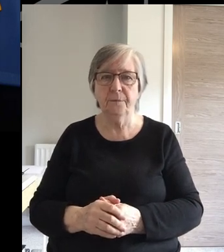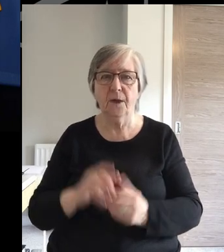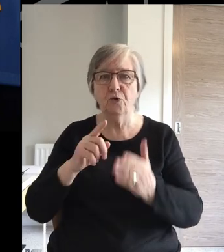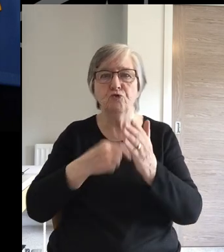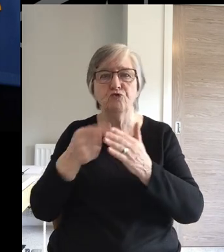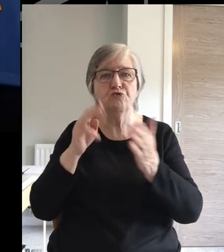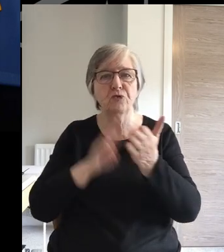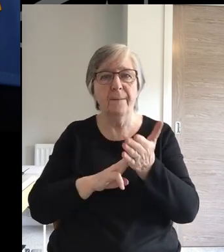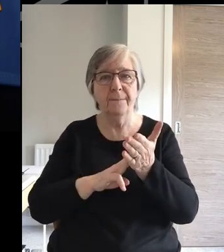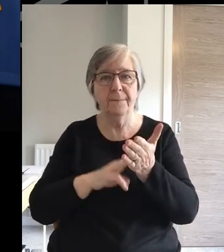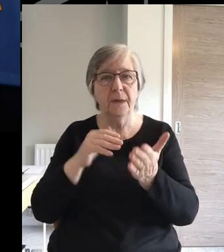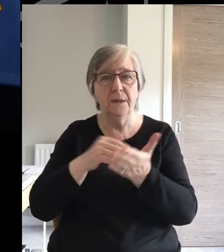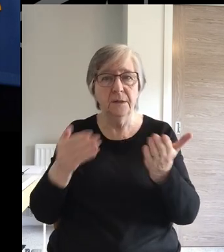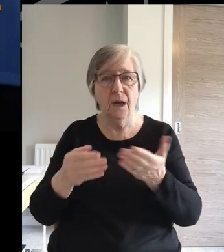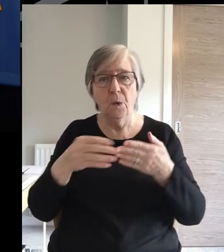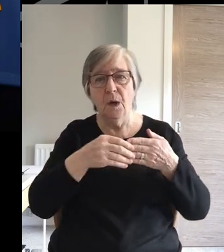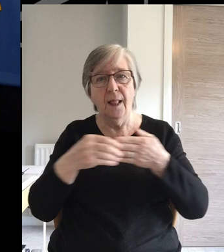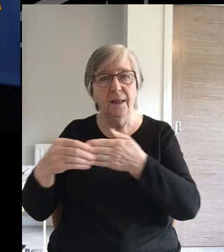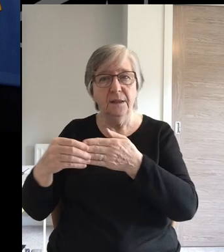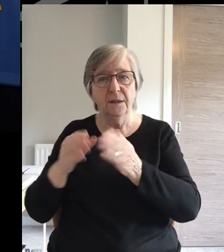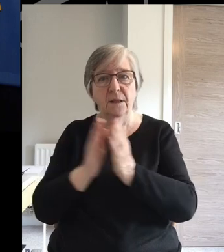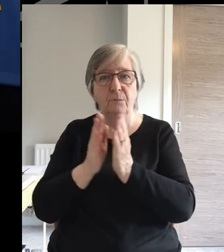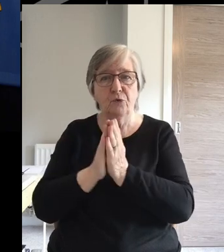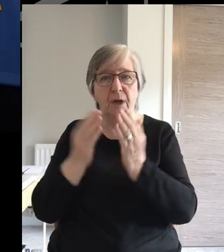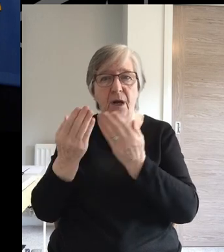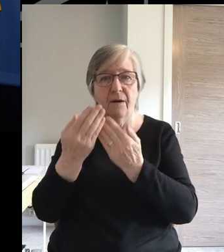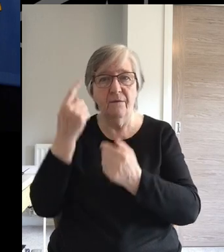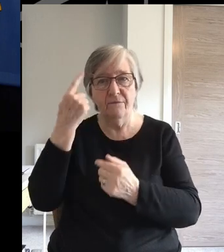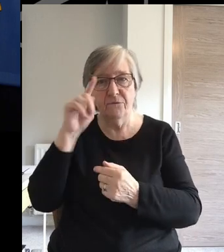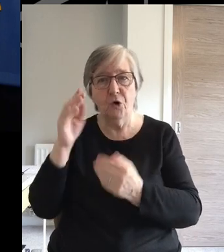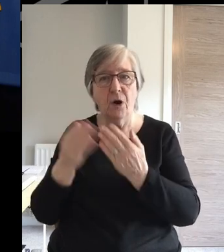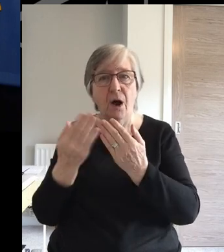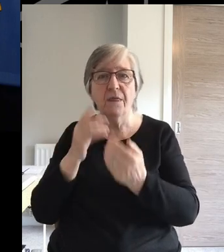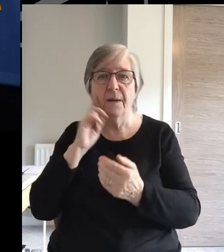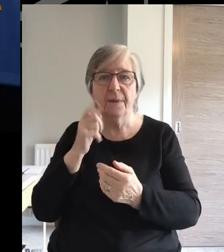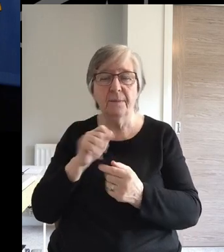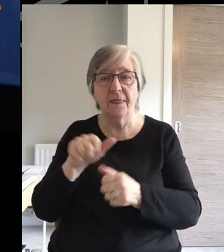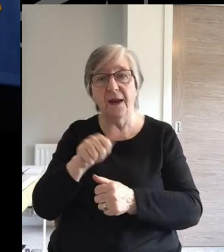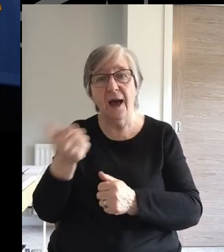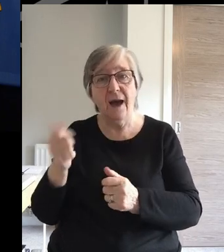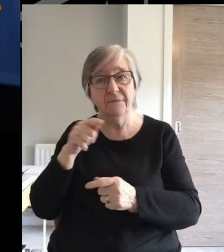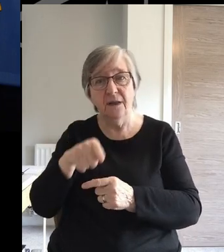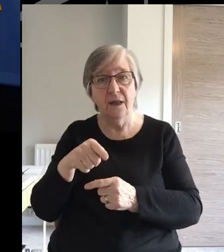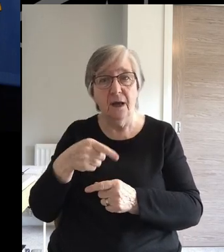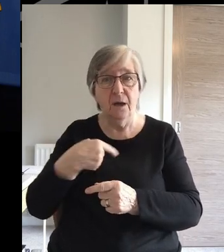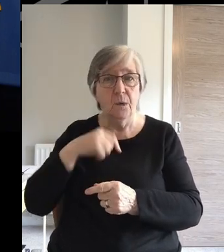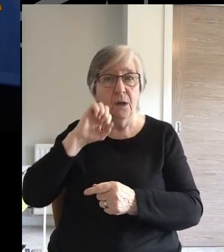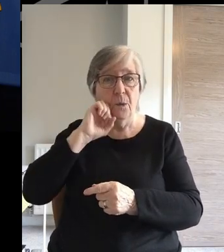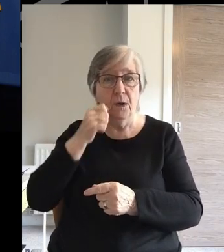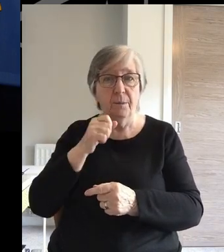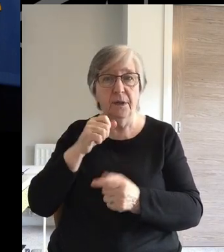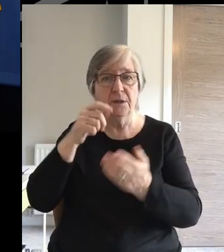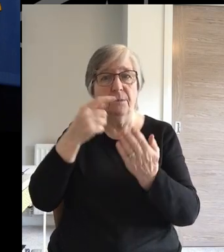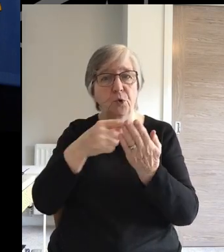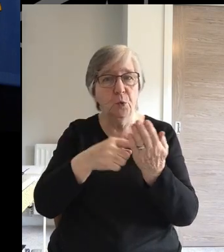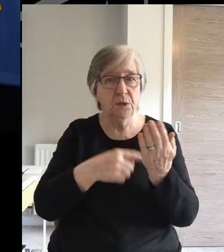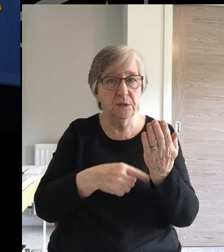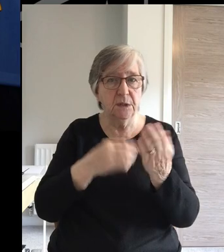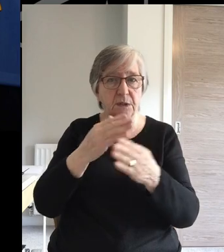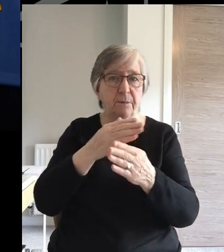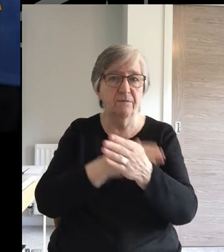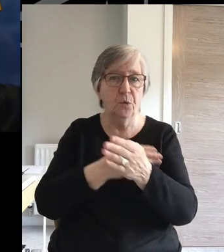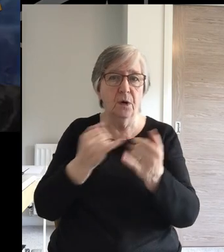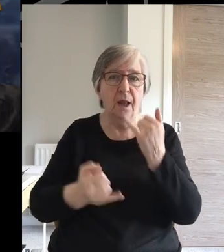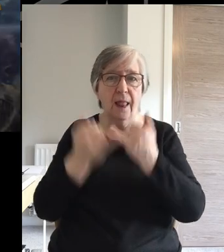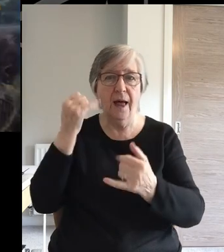Jim Letham's now going to be leading us in our prayers for others. And then after Jim's led us in prayer, there'll be some notices before our